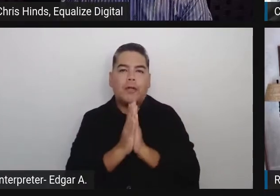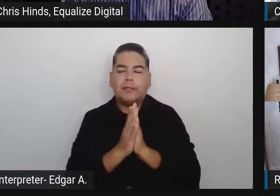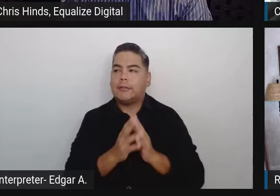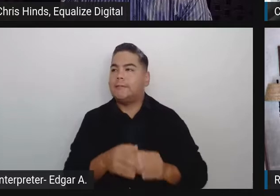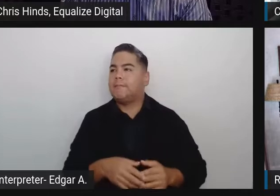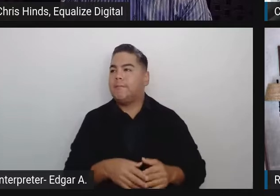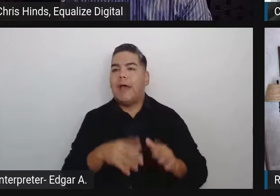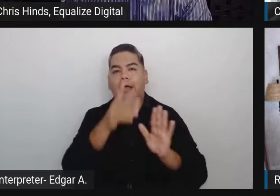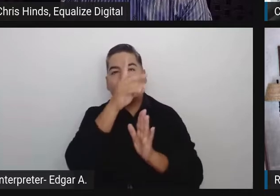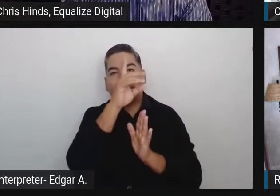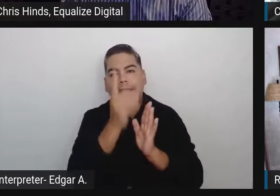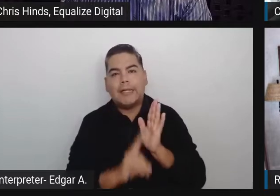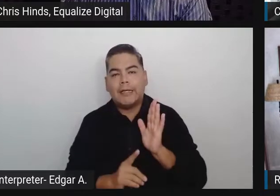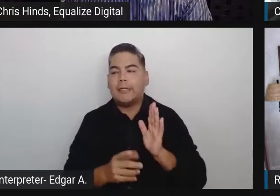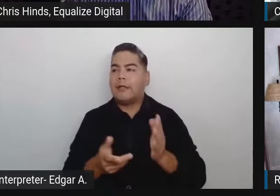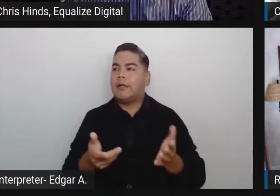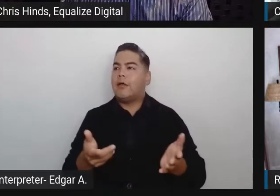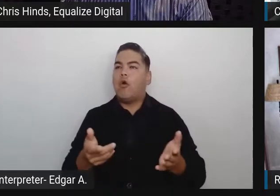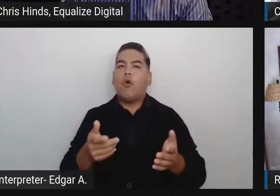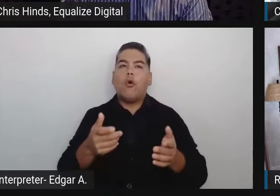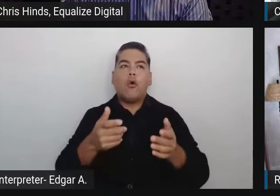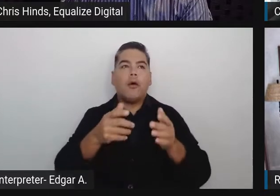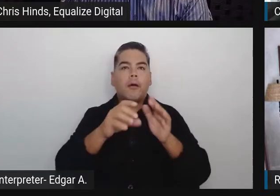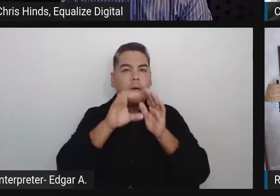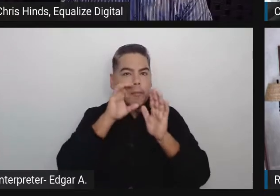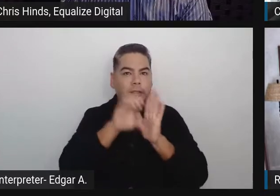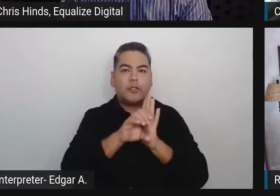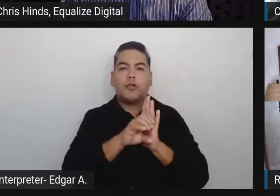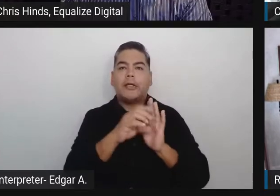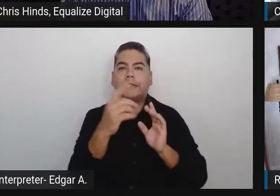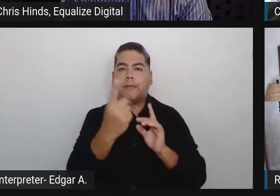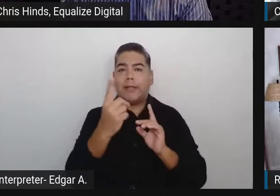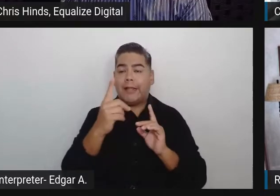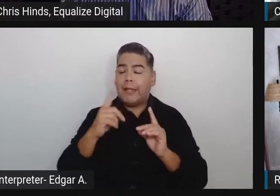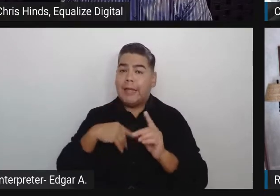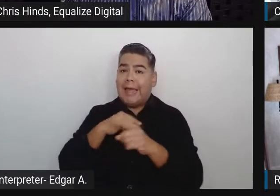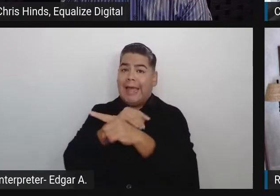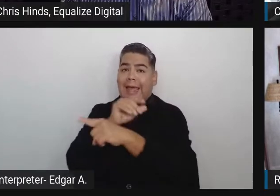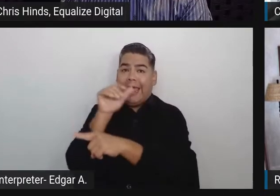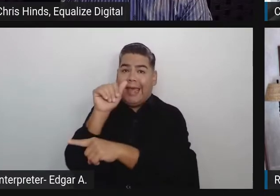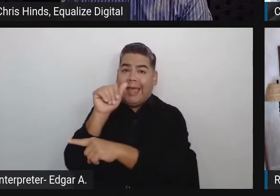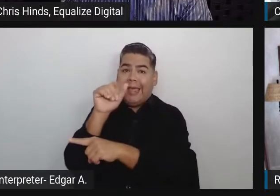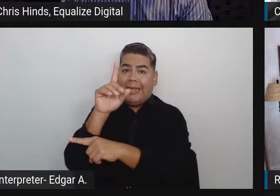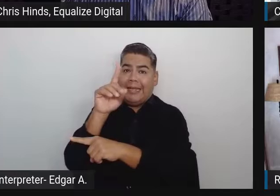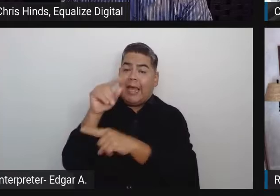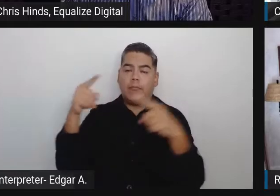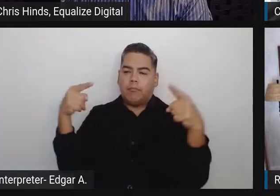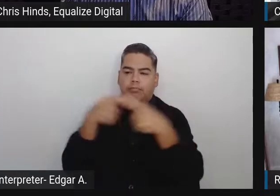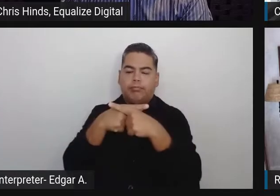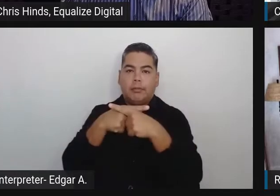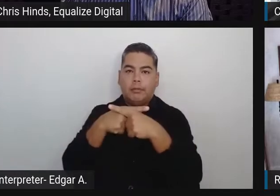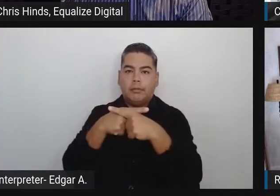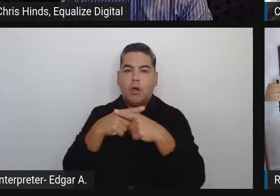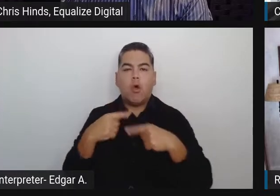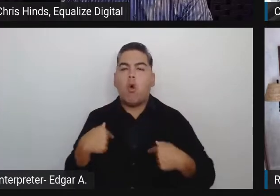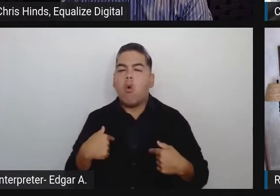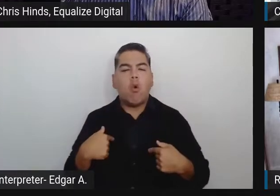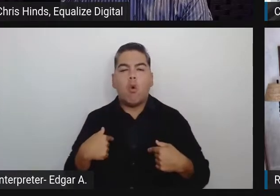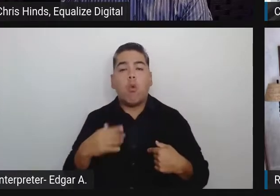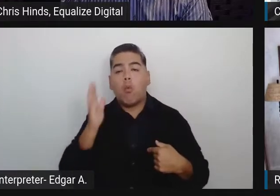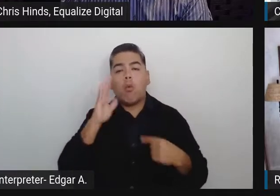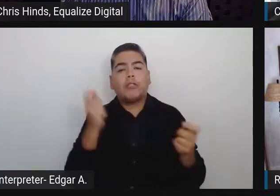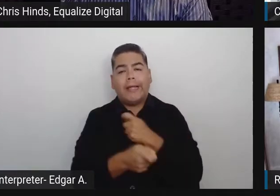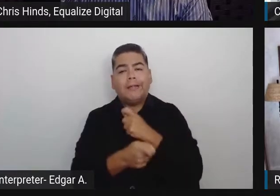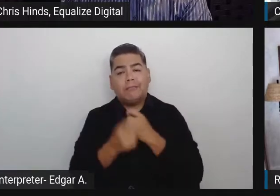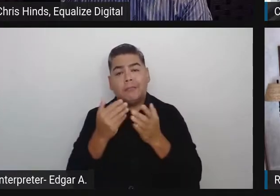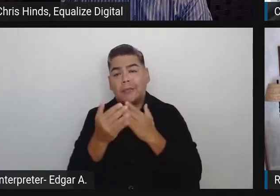design that we believe would violate the Americans with Disabilities Act, we are just going to change it, whether you like it or not.